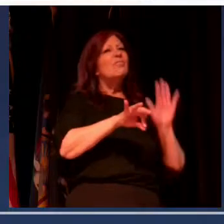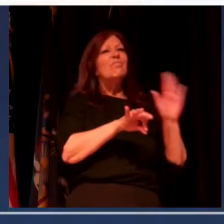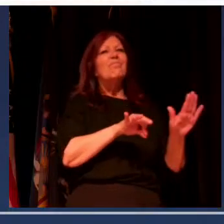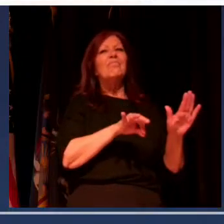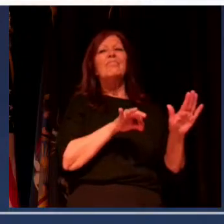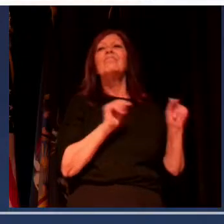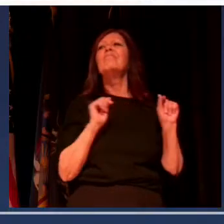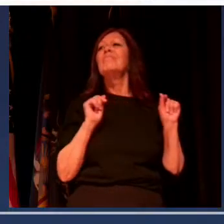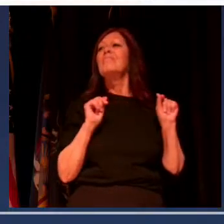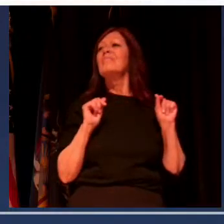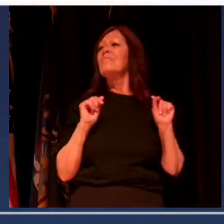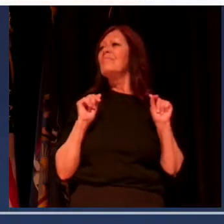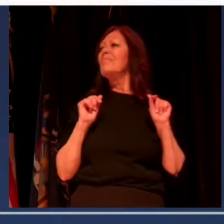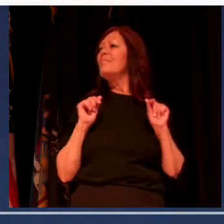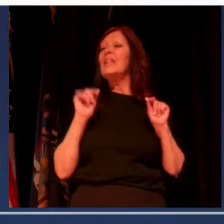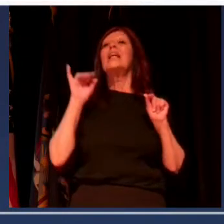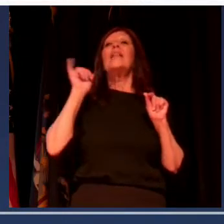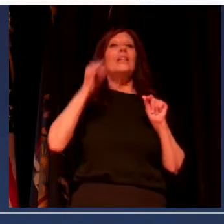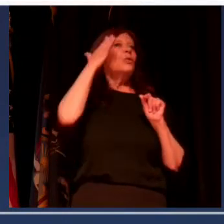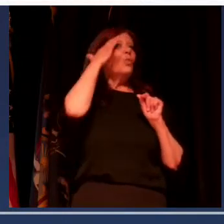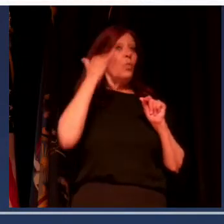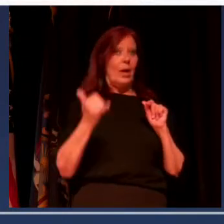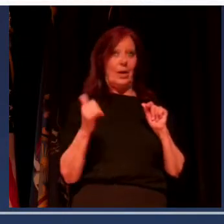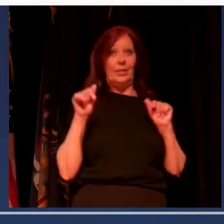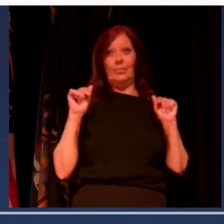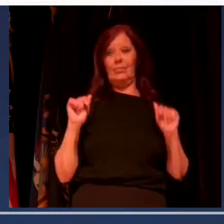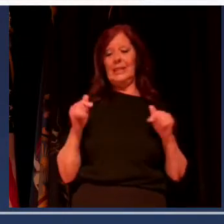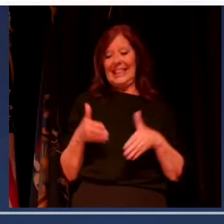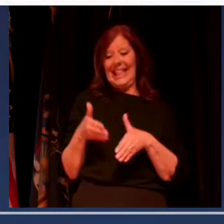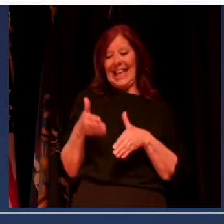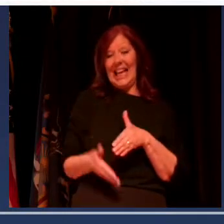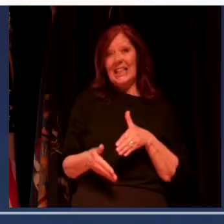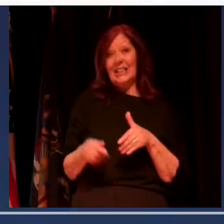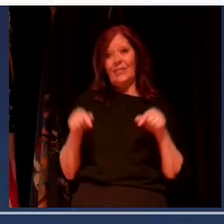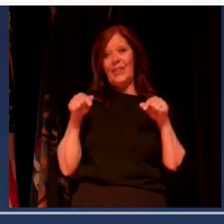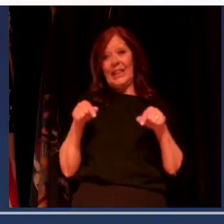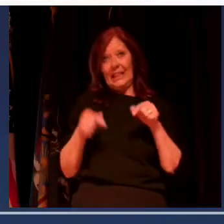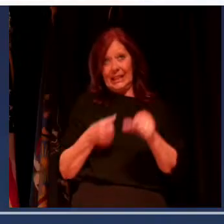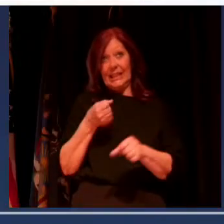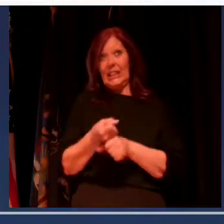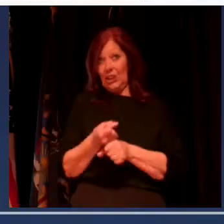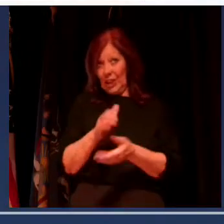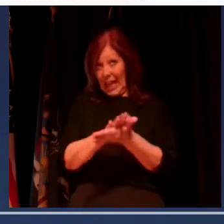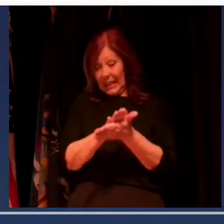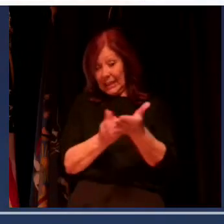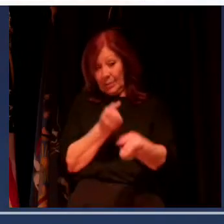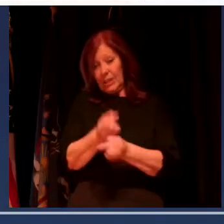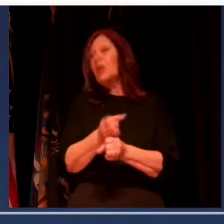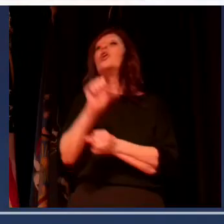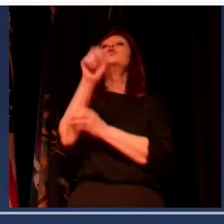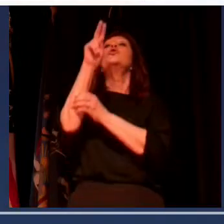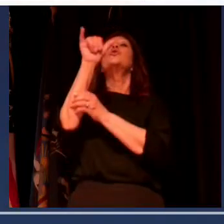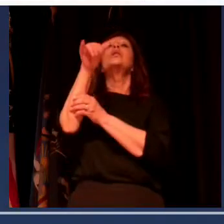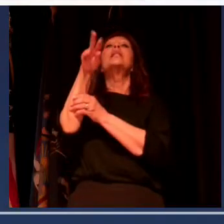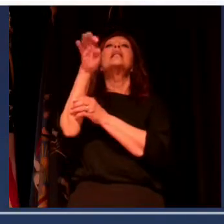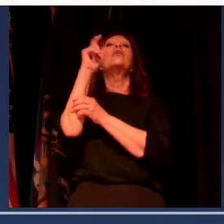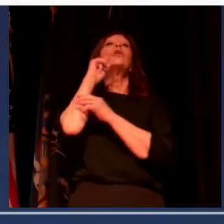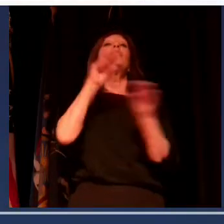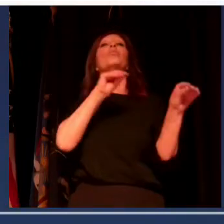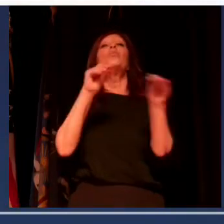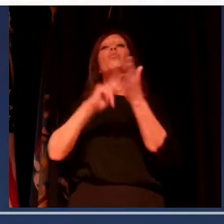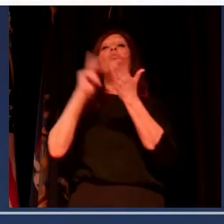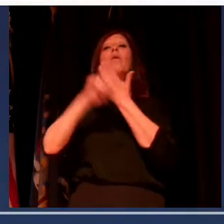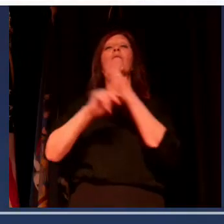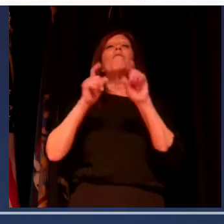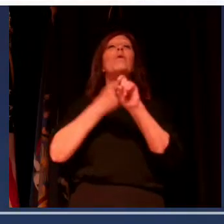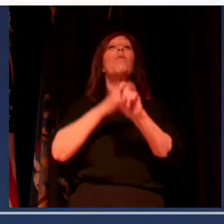today. That is why, as of the end of this academic year, SUNY Erie will be moving its programs from the